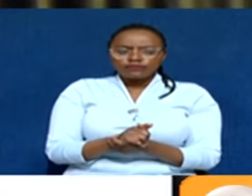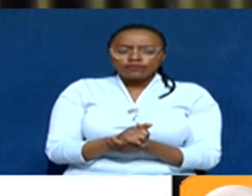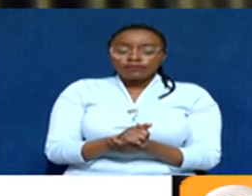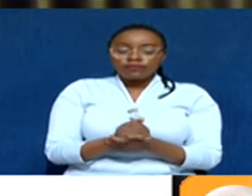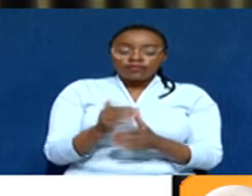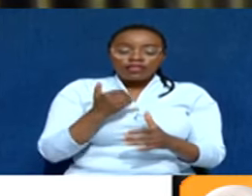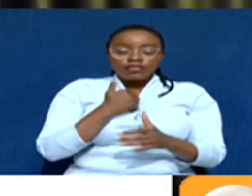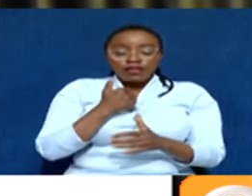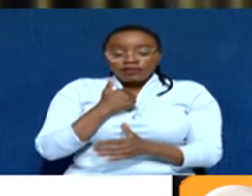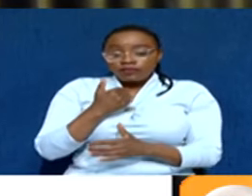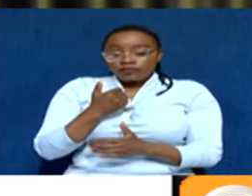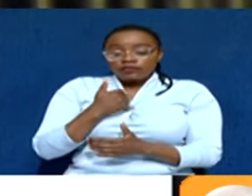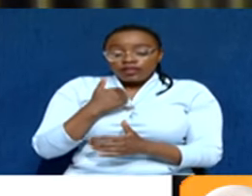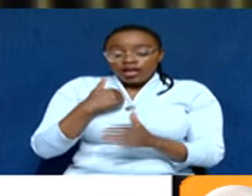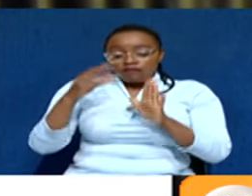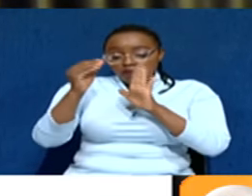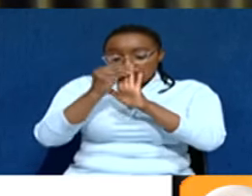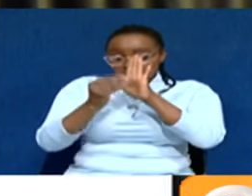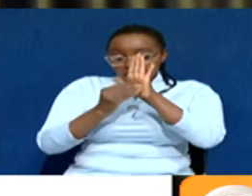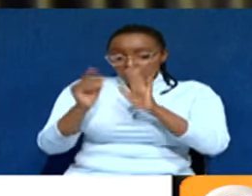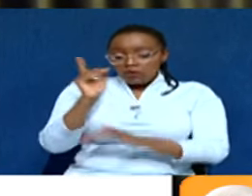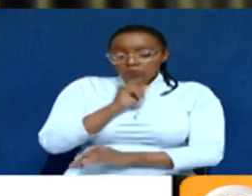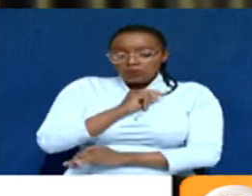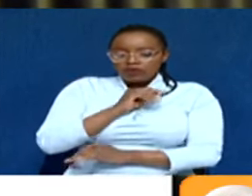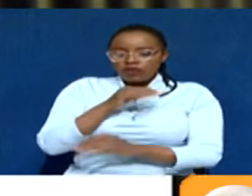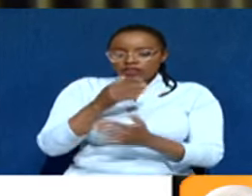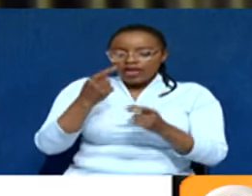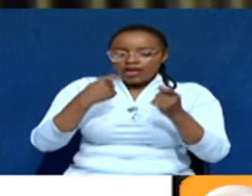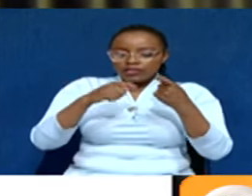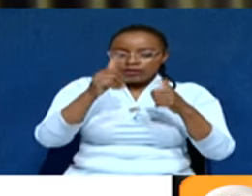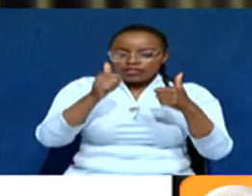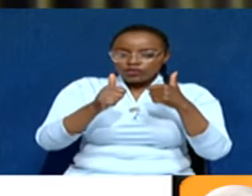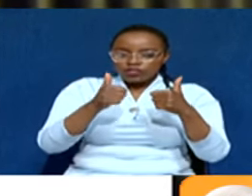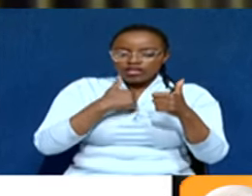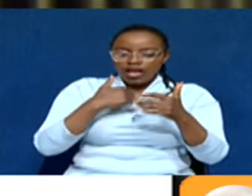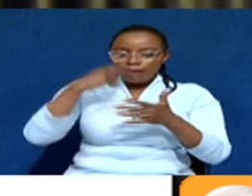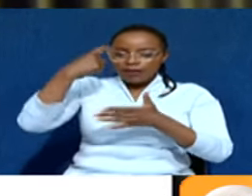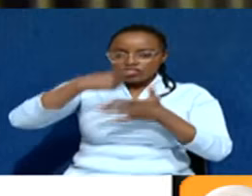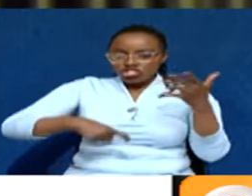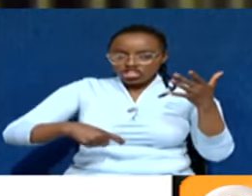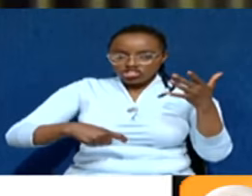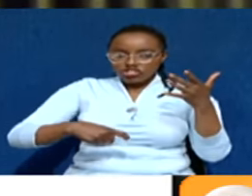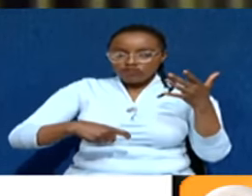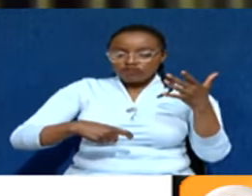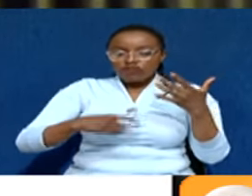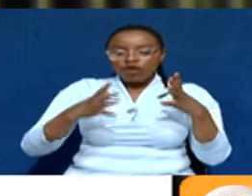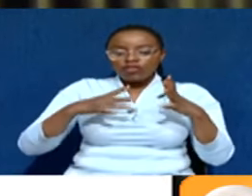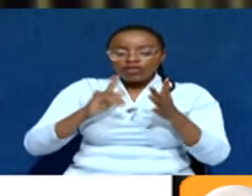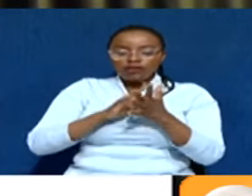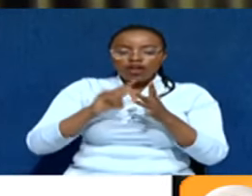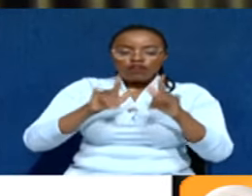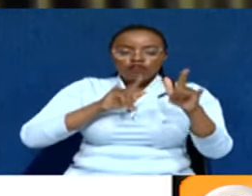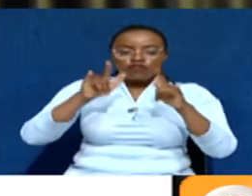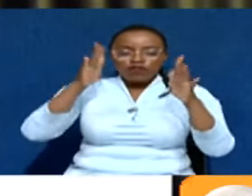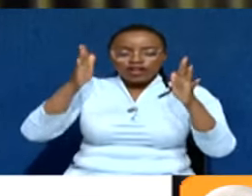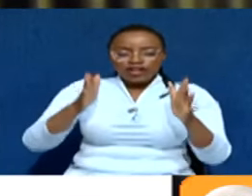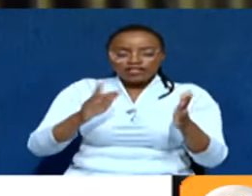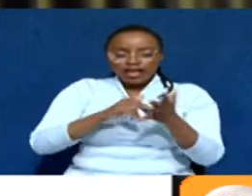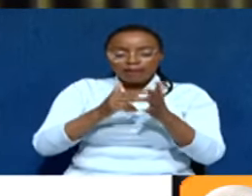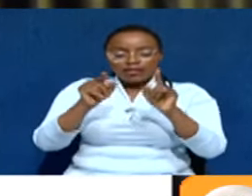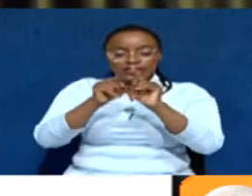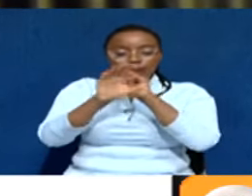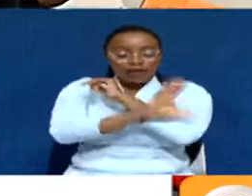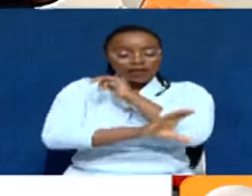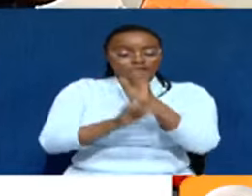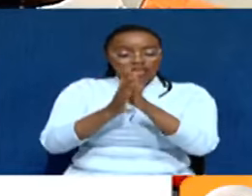are very categorical on expenses being charged on migrant workers. Okay. So as a